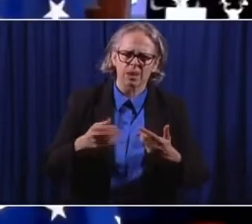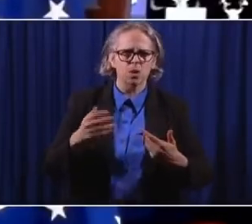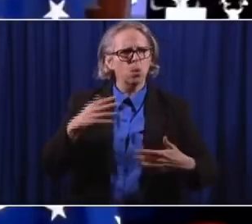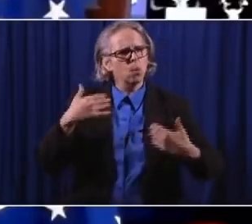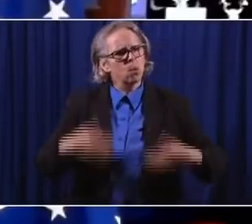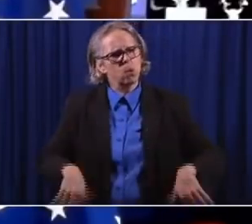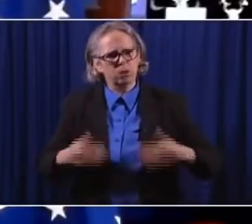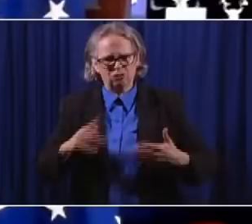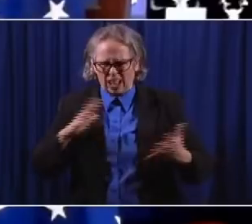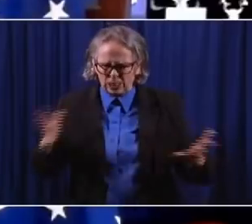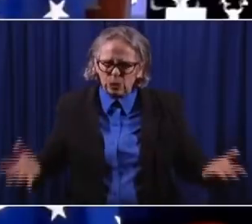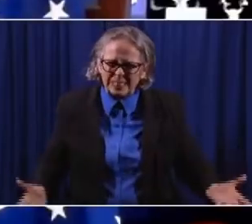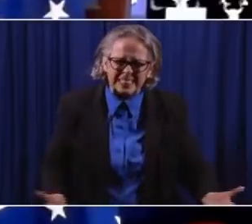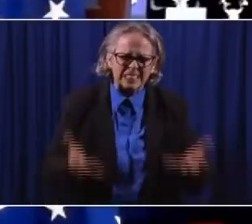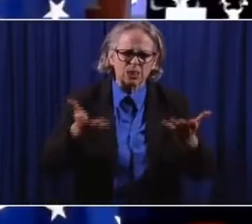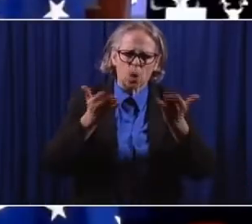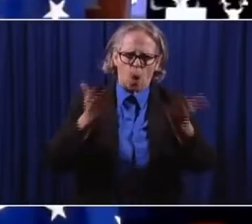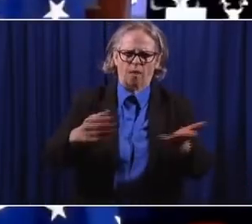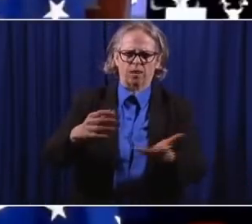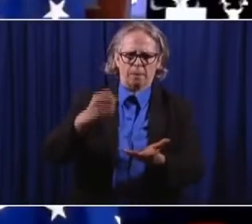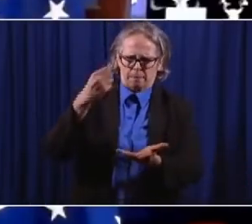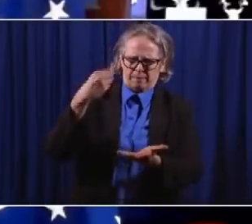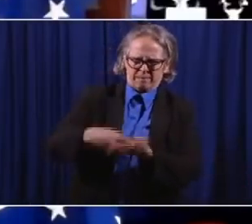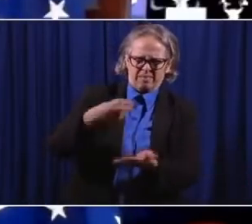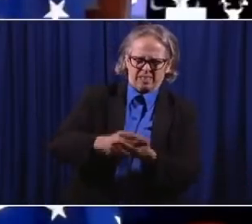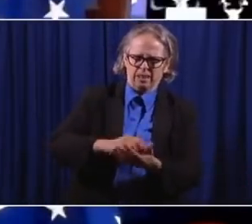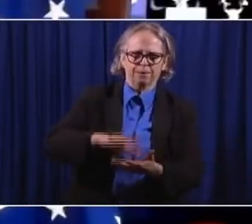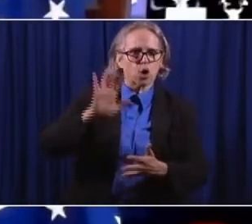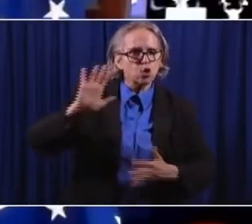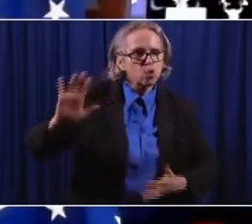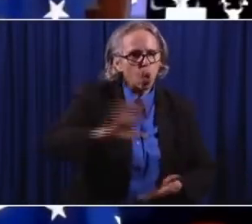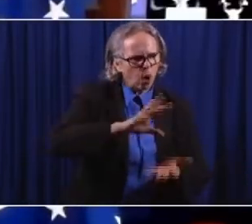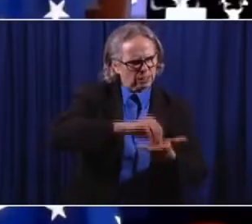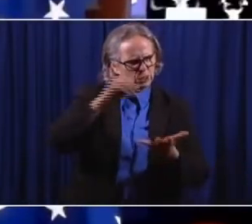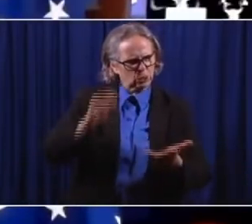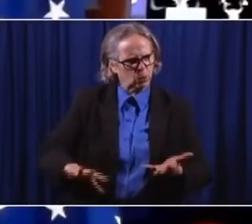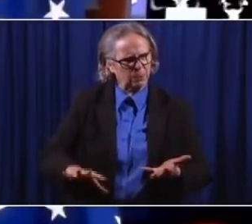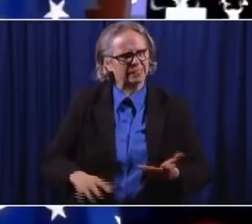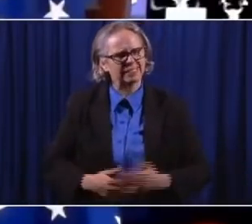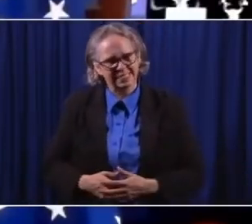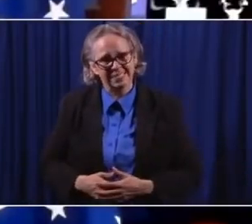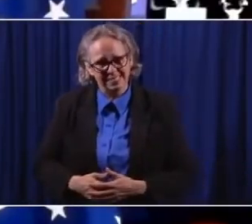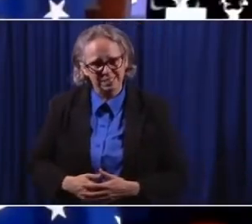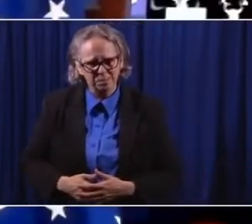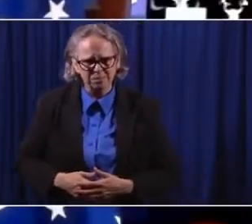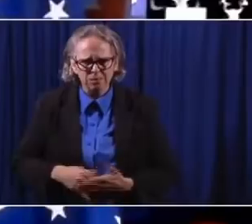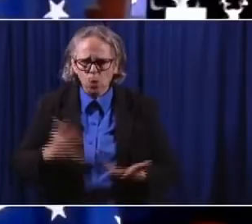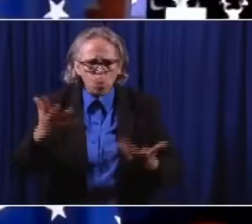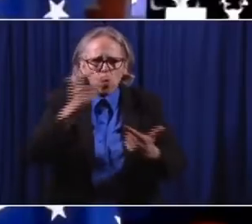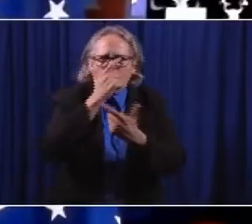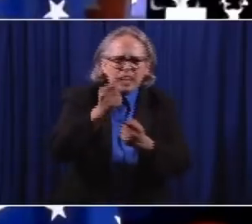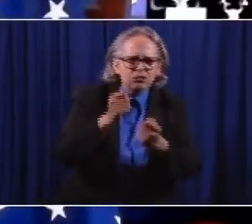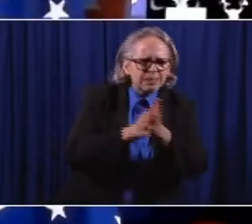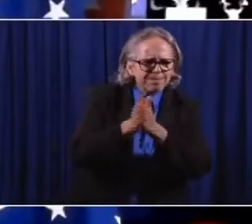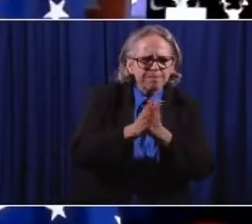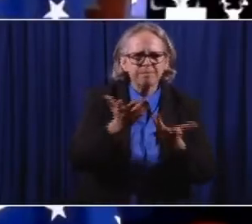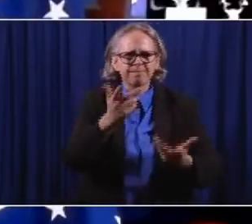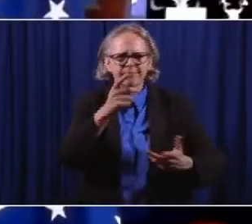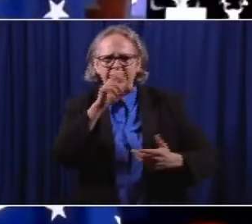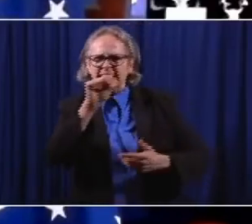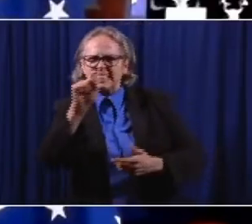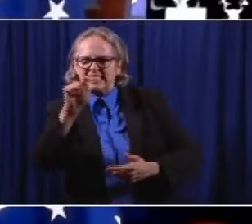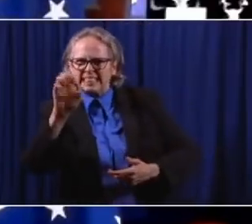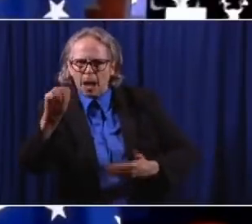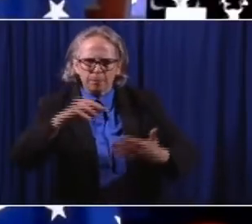scholarship to your students who want to major in STEM and go do the great things that we know are changing the world